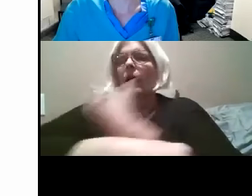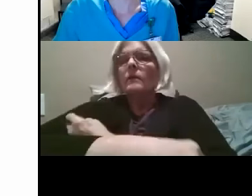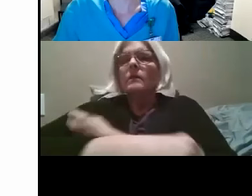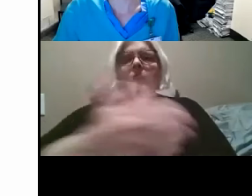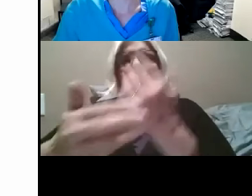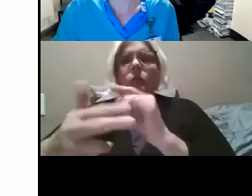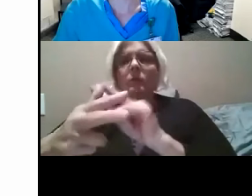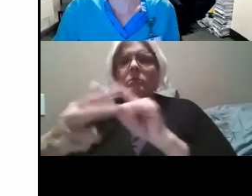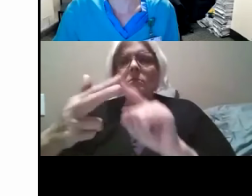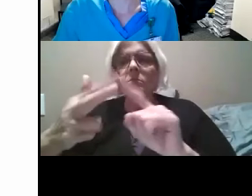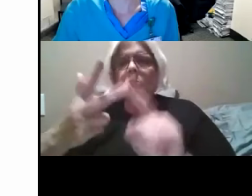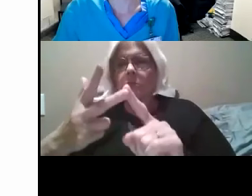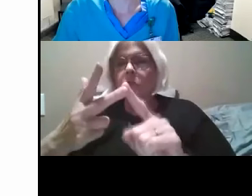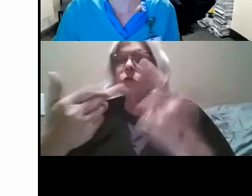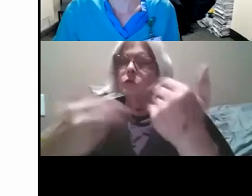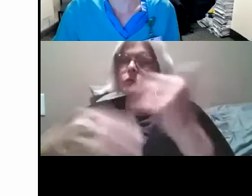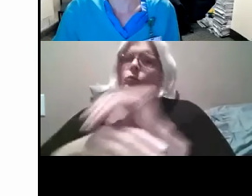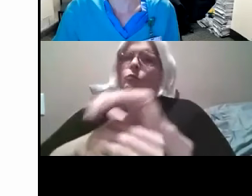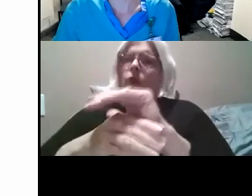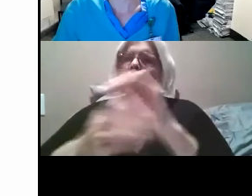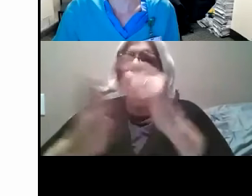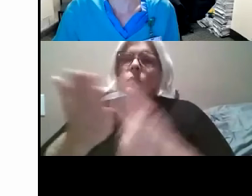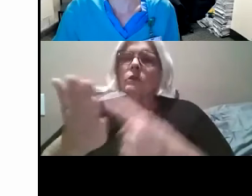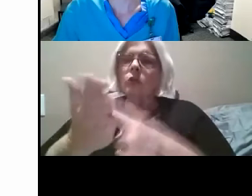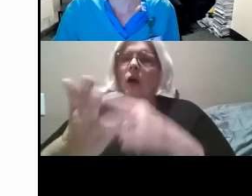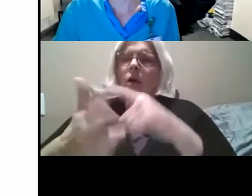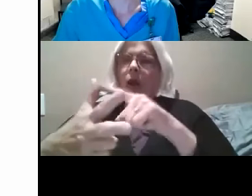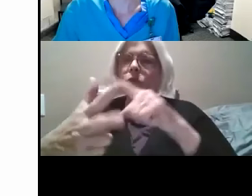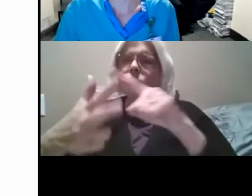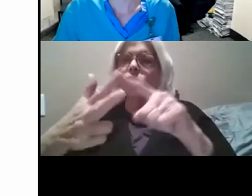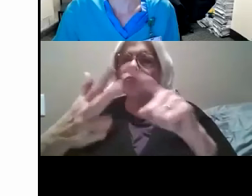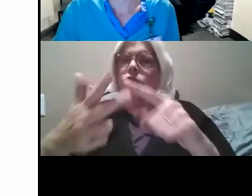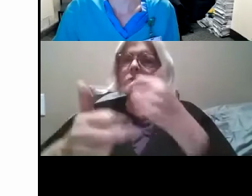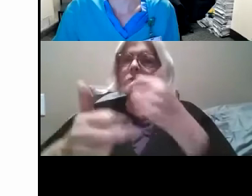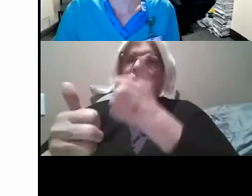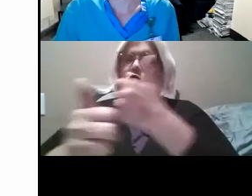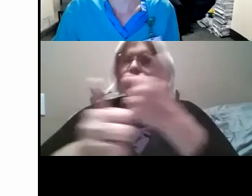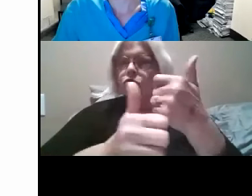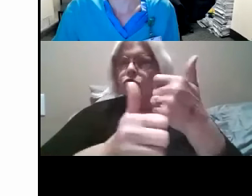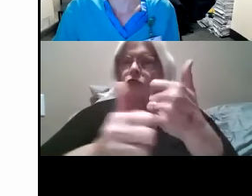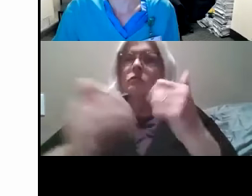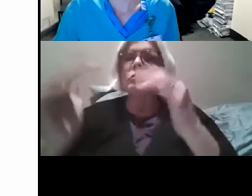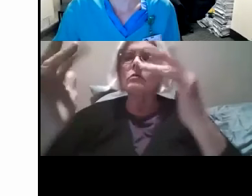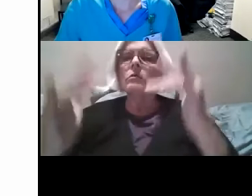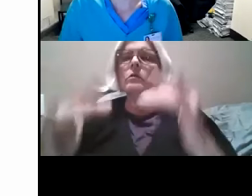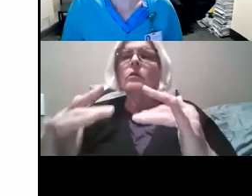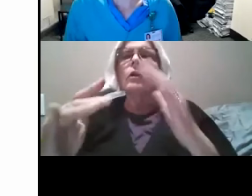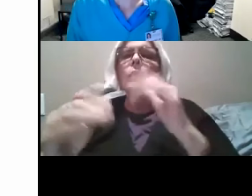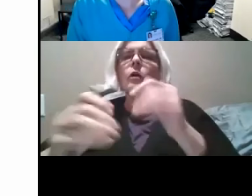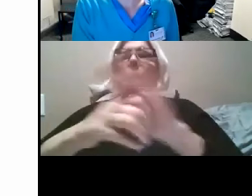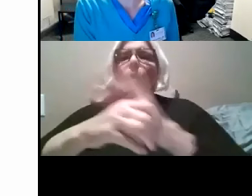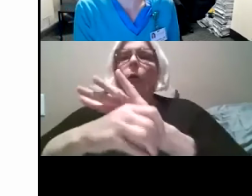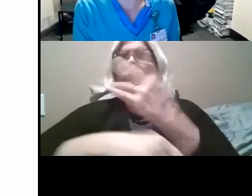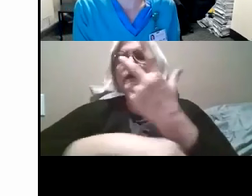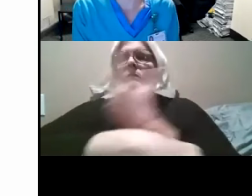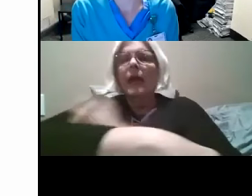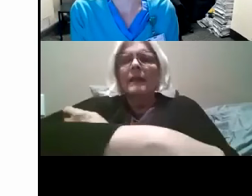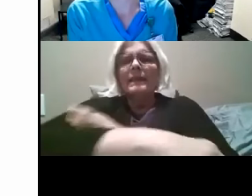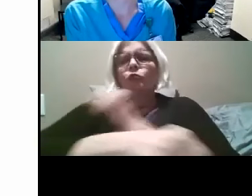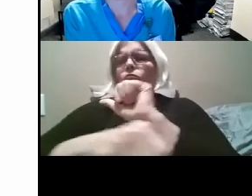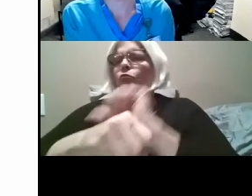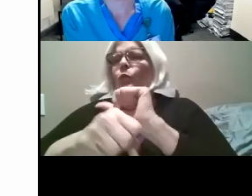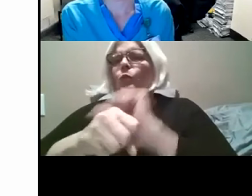you. So the COVID vaccine works like many other vaccines that your